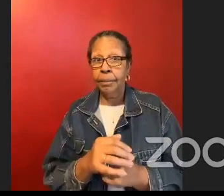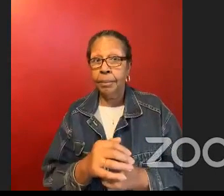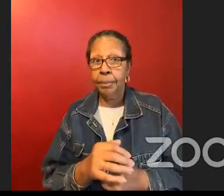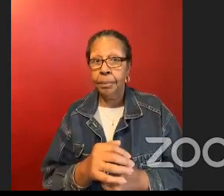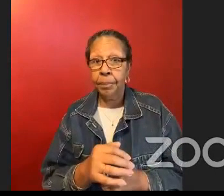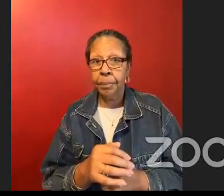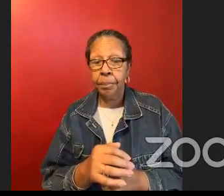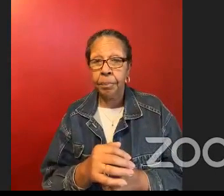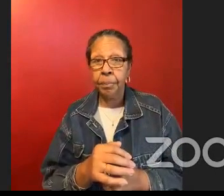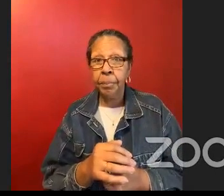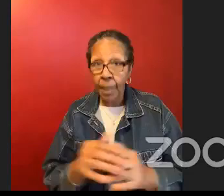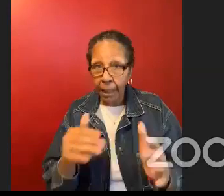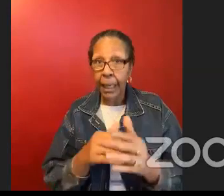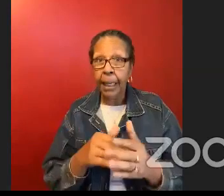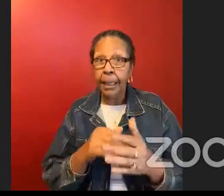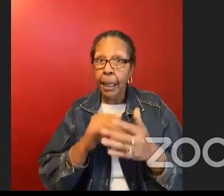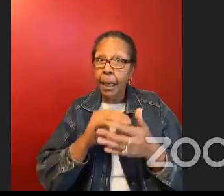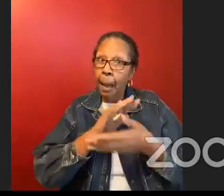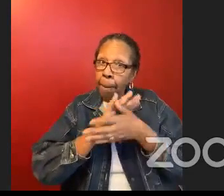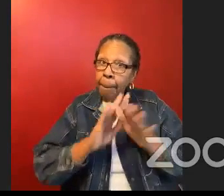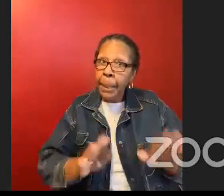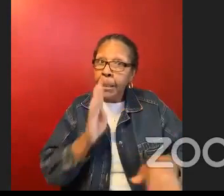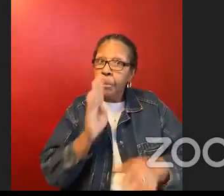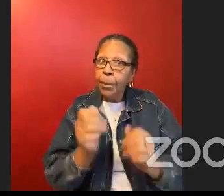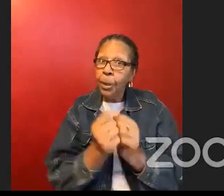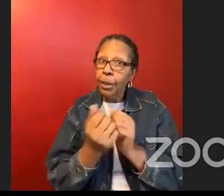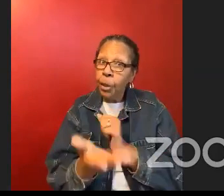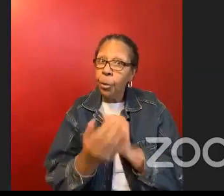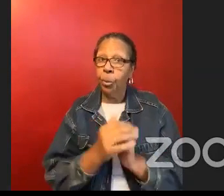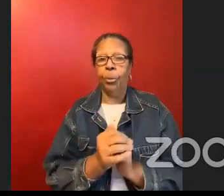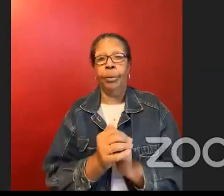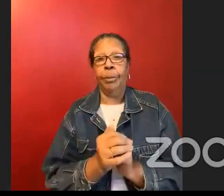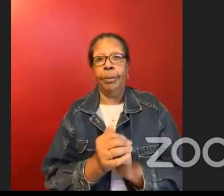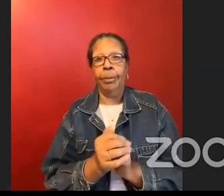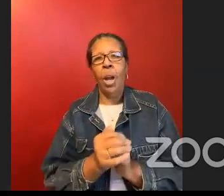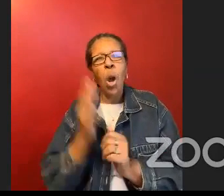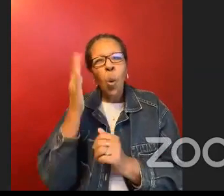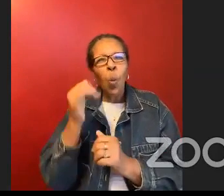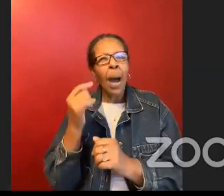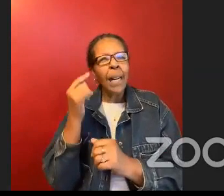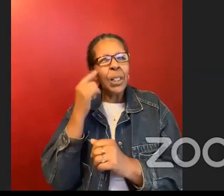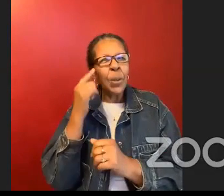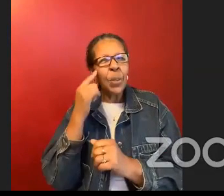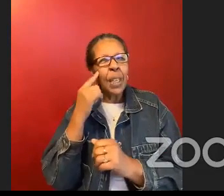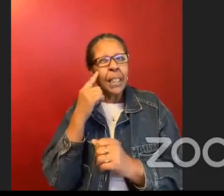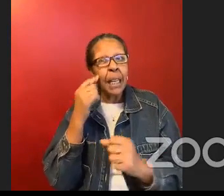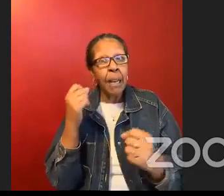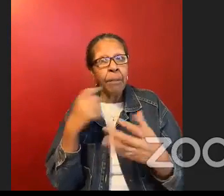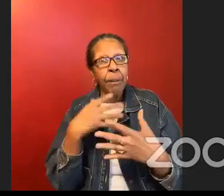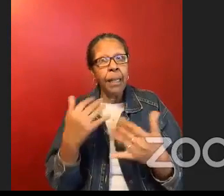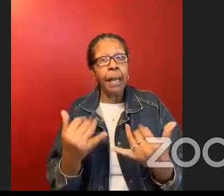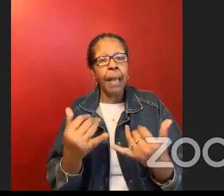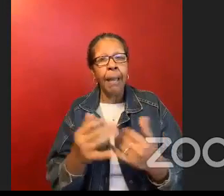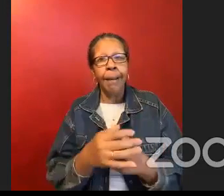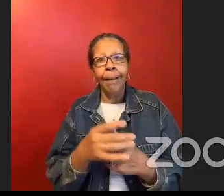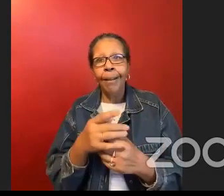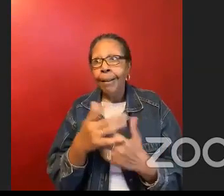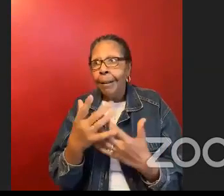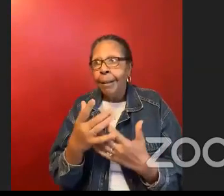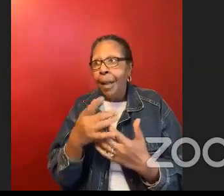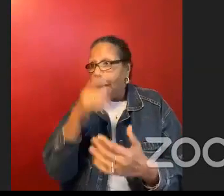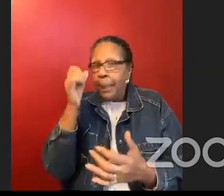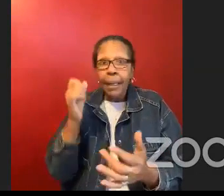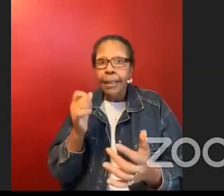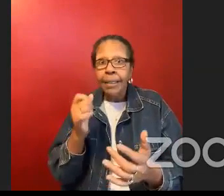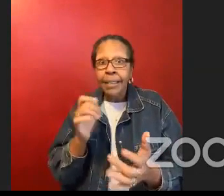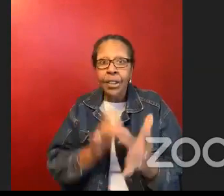says this to them again, peace be with you. Why do you think they're freaking out now? Because he's alive. They're just freaking out